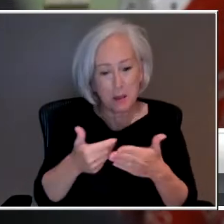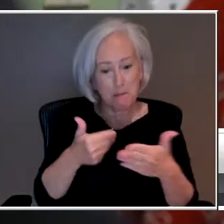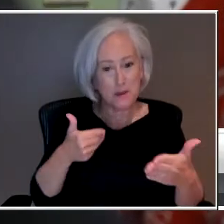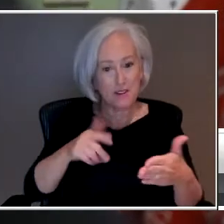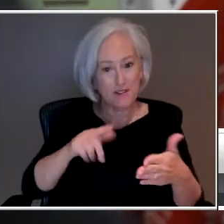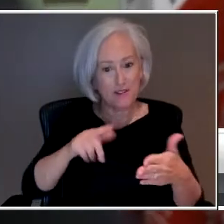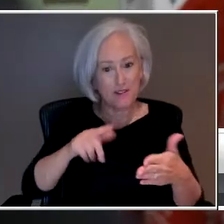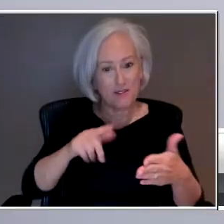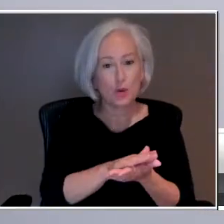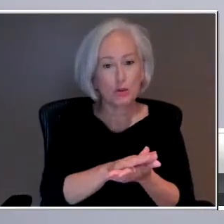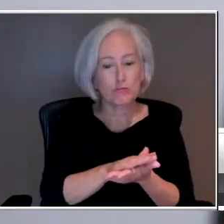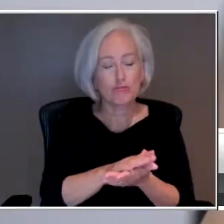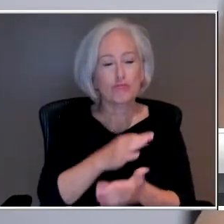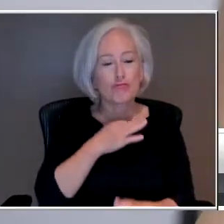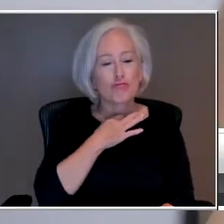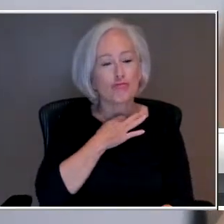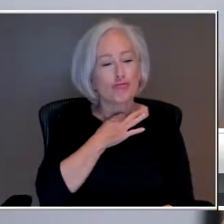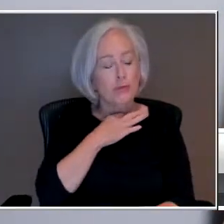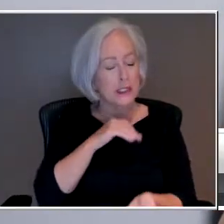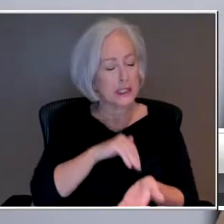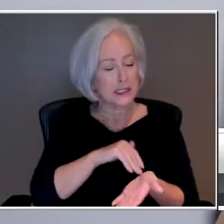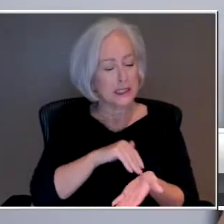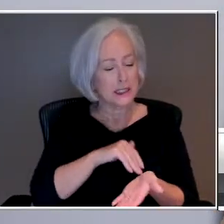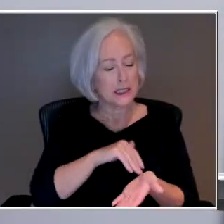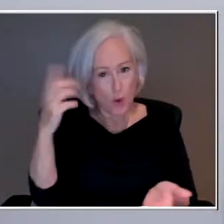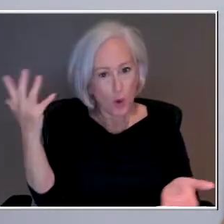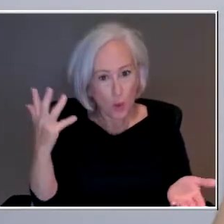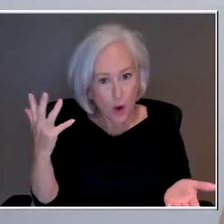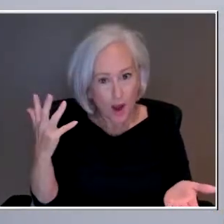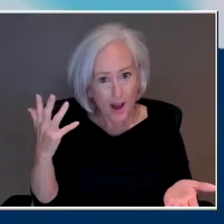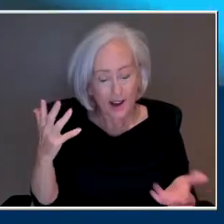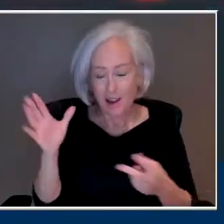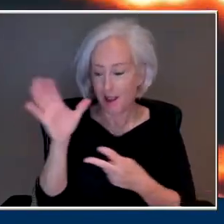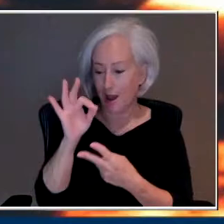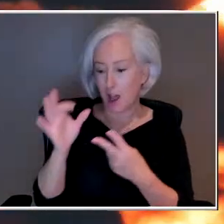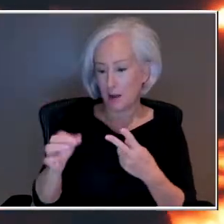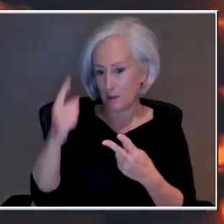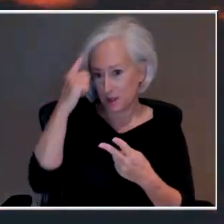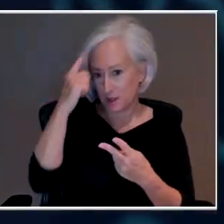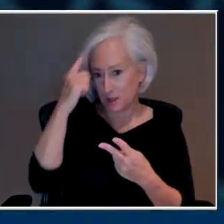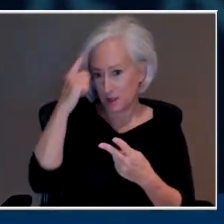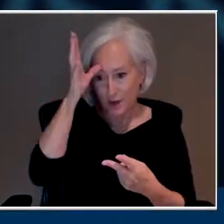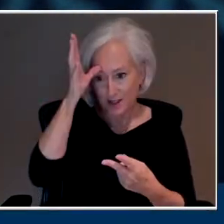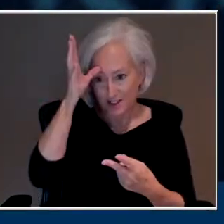looking for, and what options do parents have if something is off?